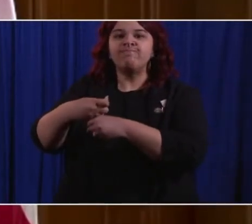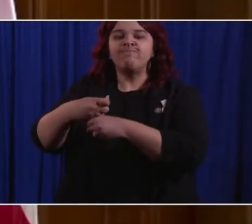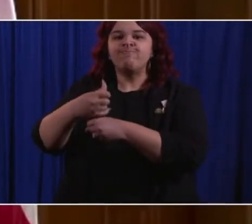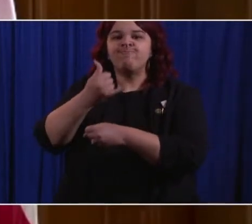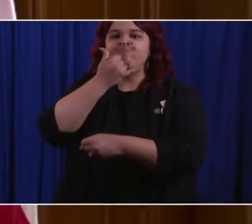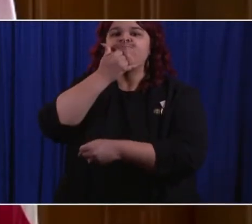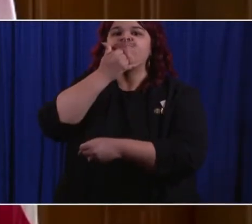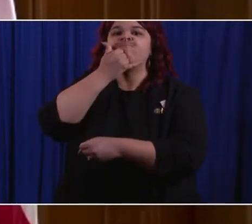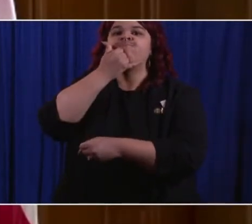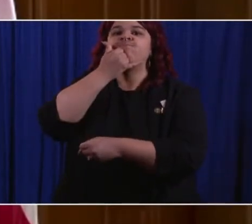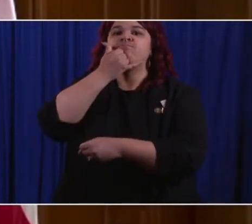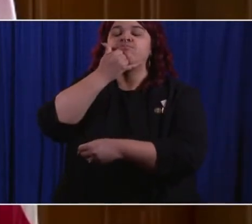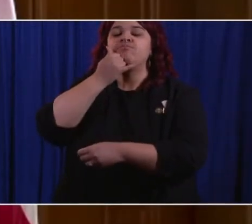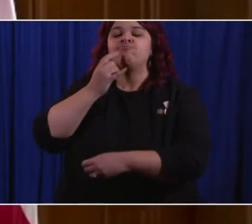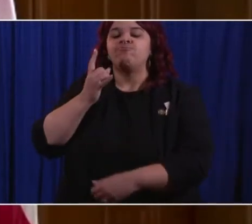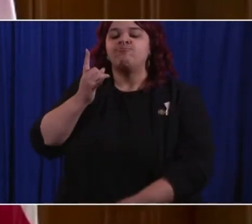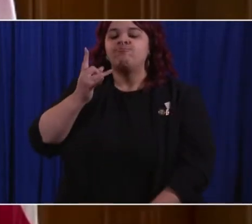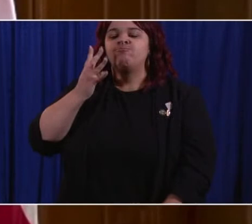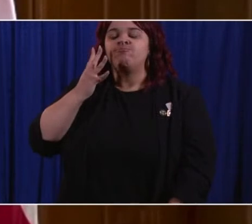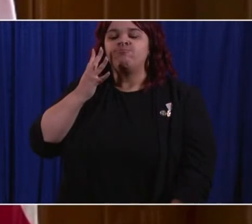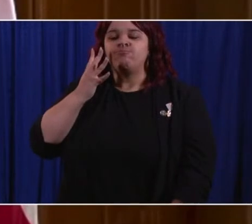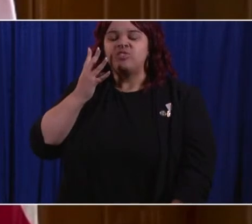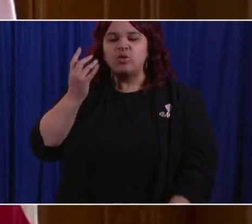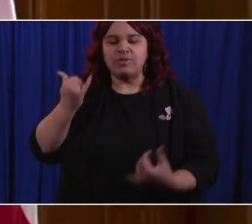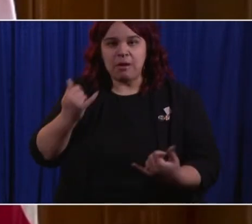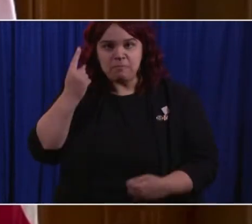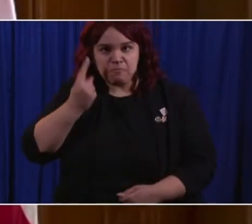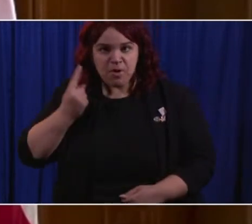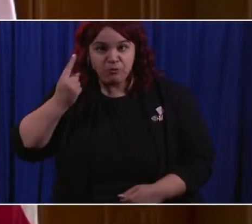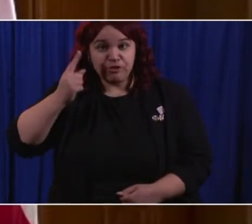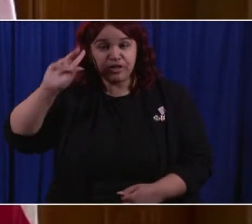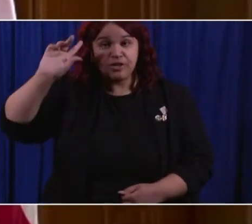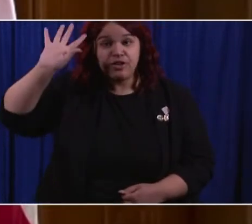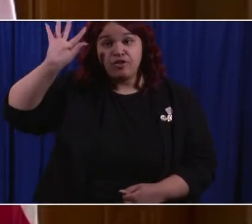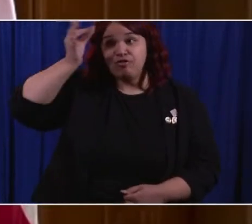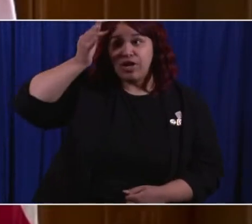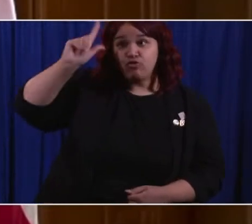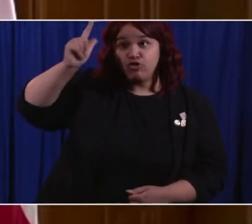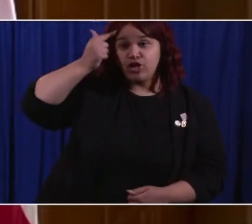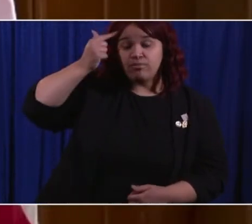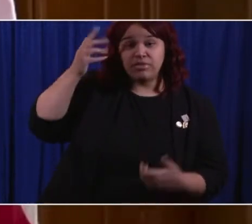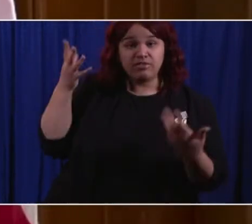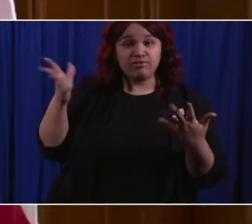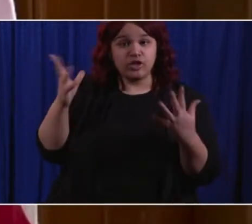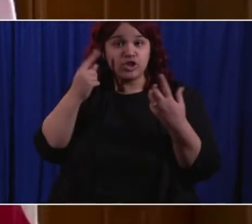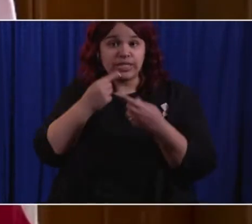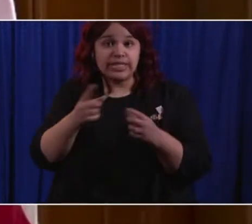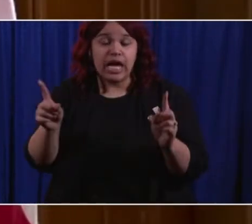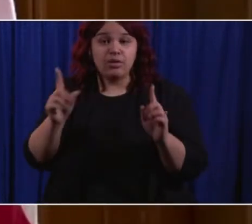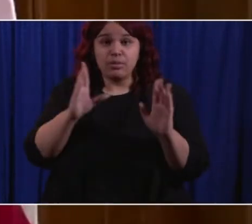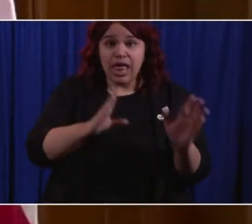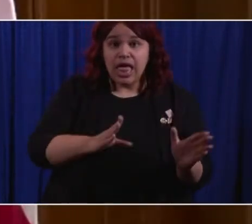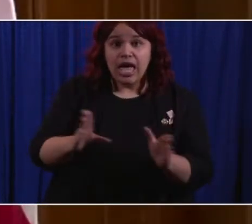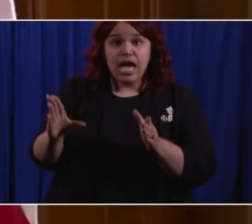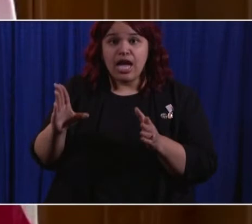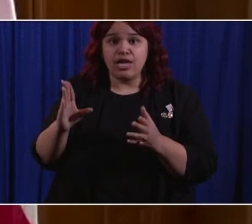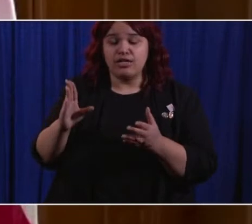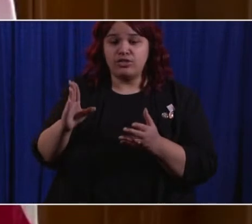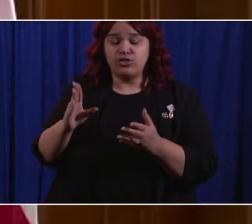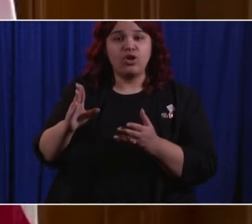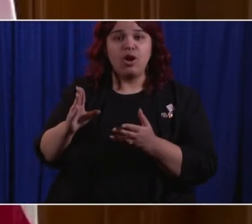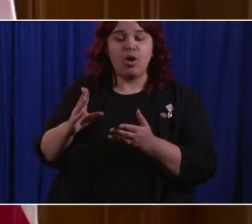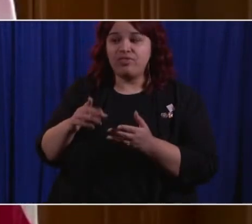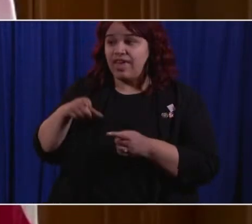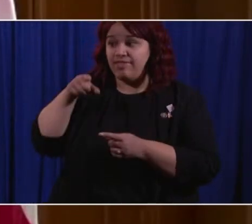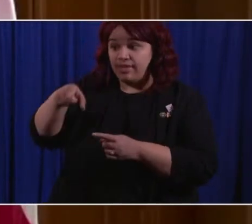Has the federal government been able to assure you that it will be able to keep increasing the vaccination